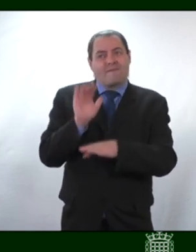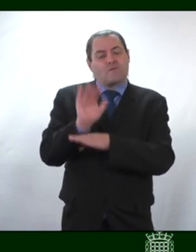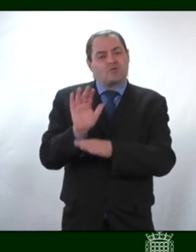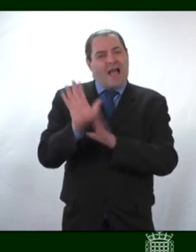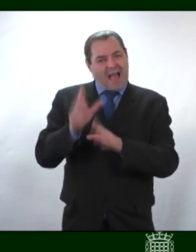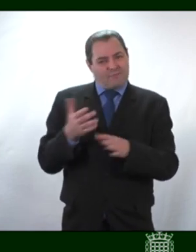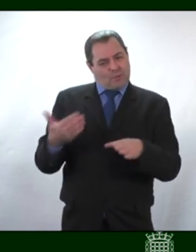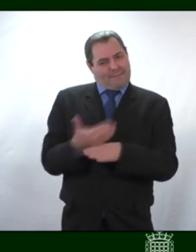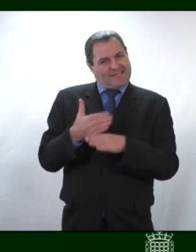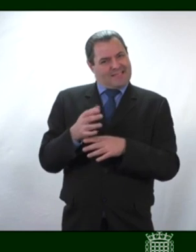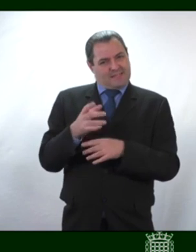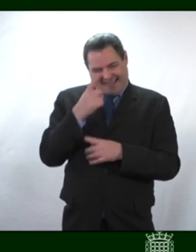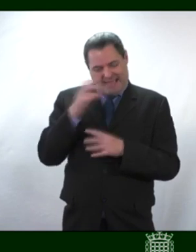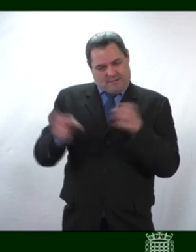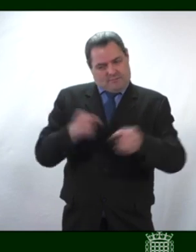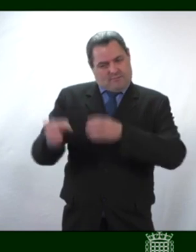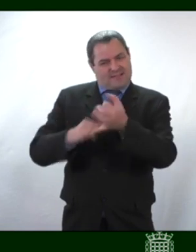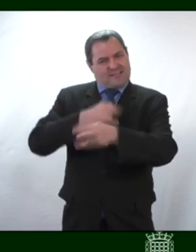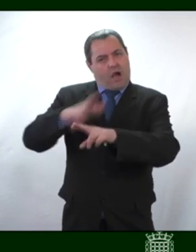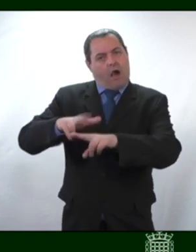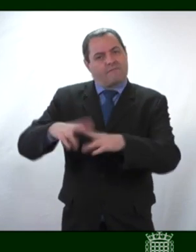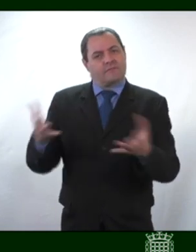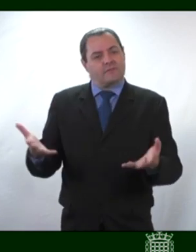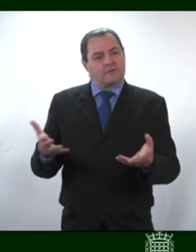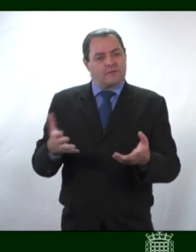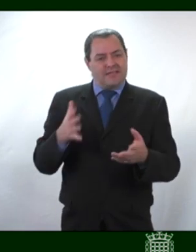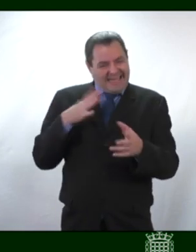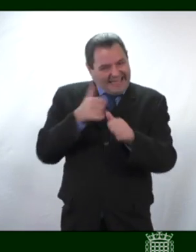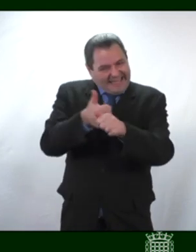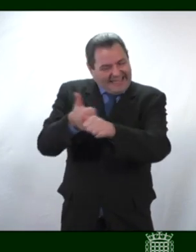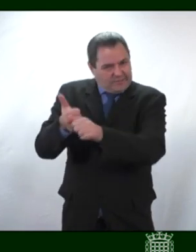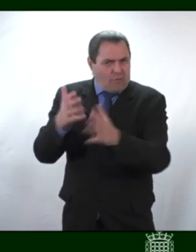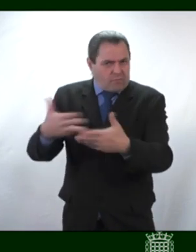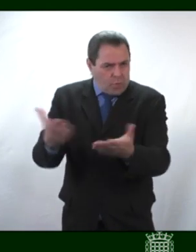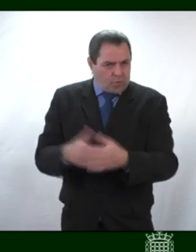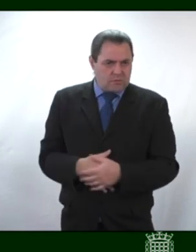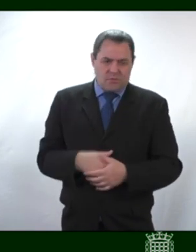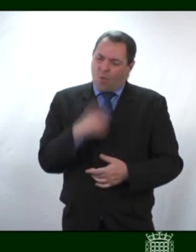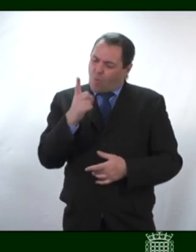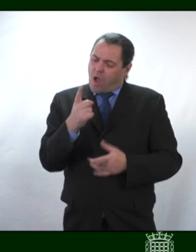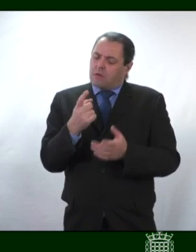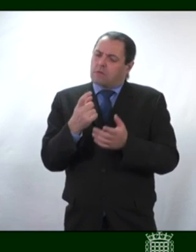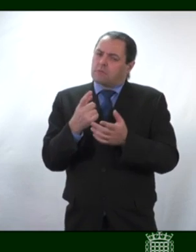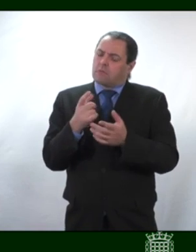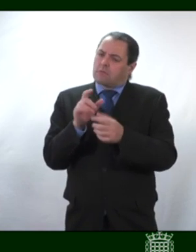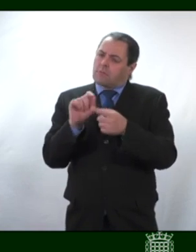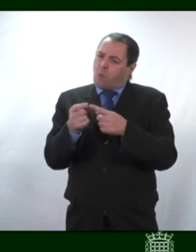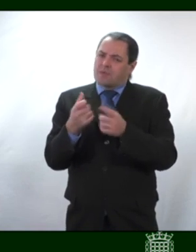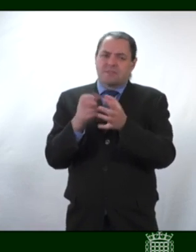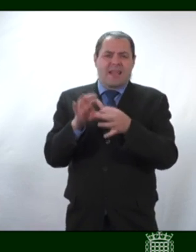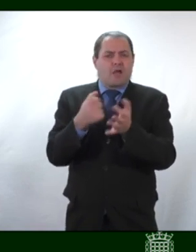going, struggling to keep their businesses going, that help is going to be needed. Can I just make one point to my right honourable friend? Down in